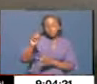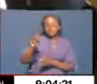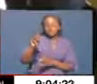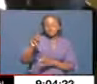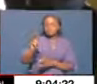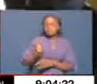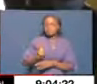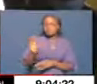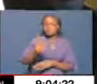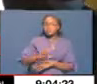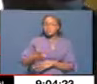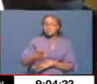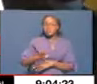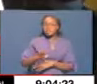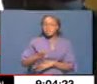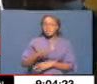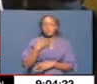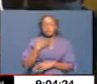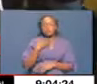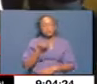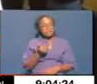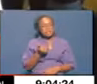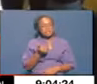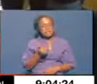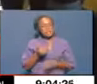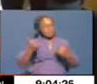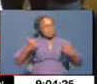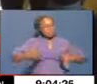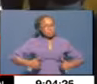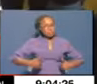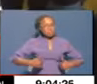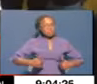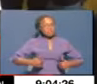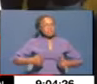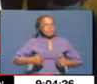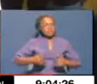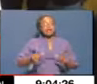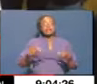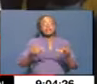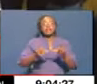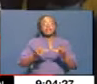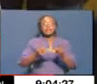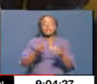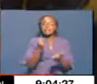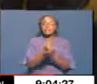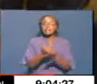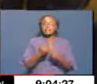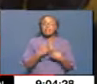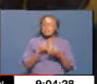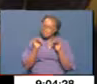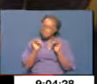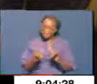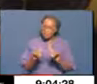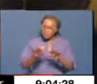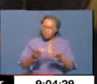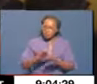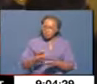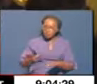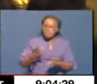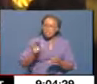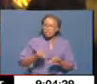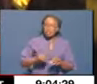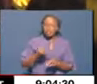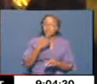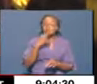areas. Sisi tungetaka mtu ambayo ako na title yake akae kwa shamba lake. Kama uko na ng'ombe